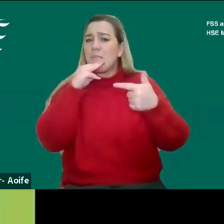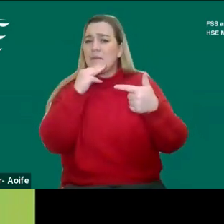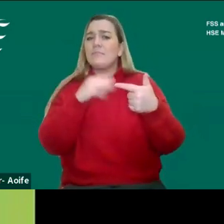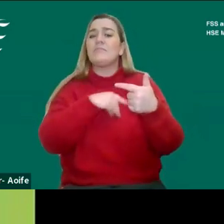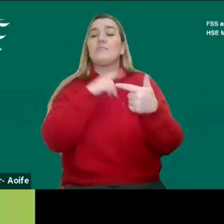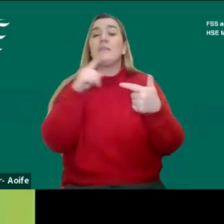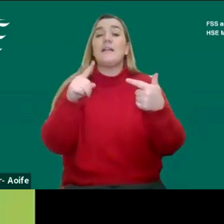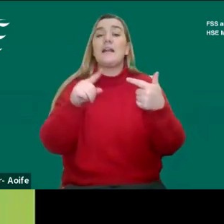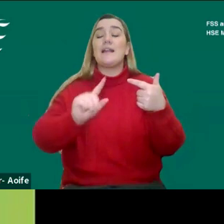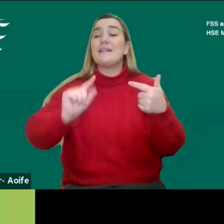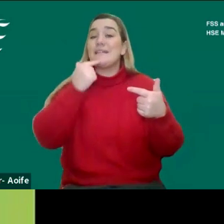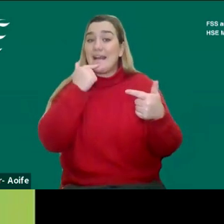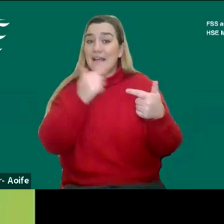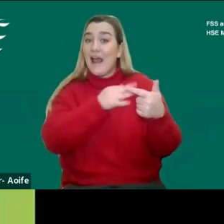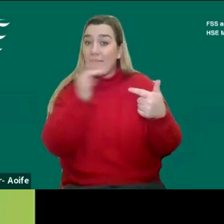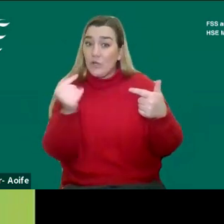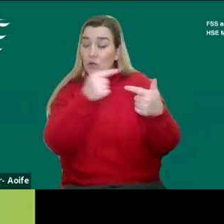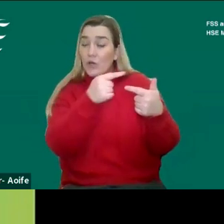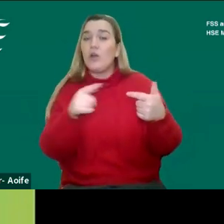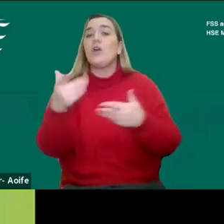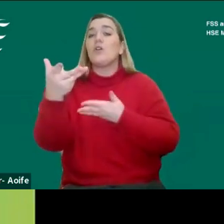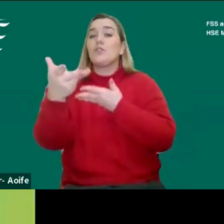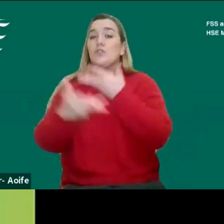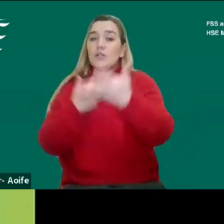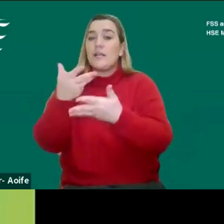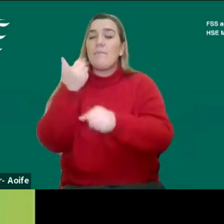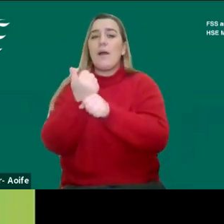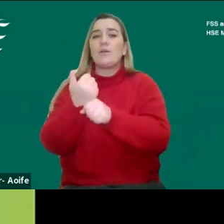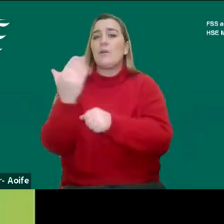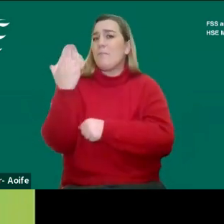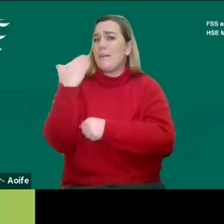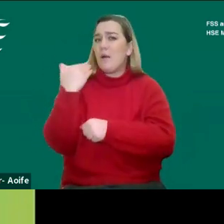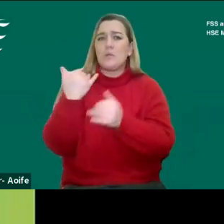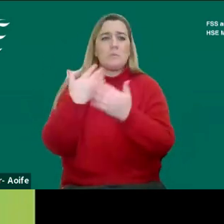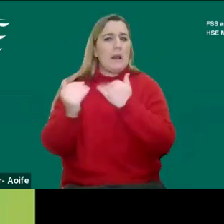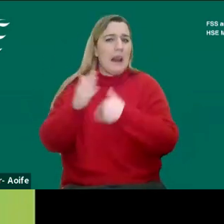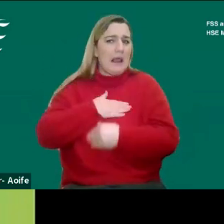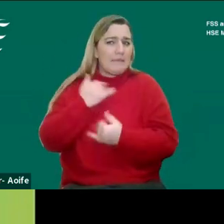second community contributor video sharing what was menopause like for you.